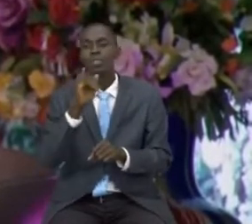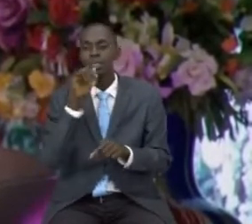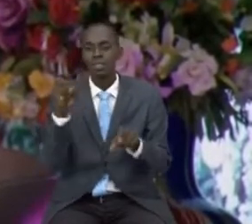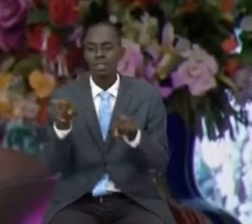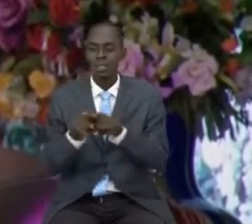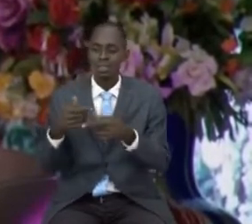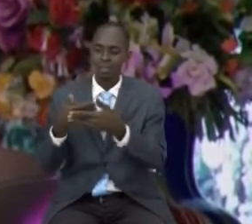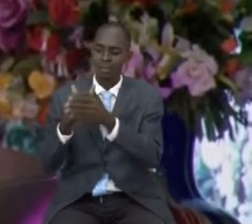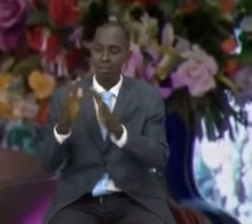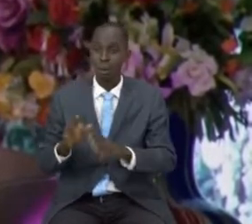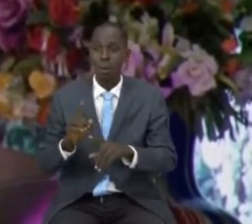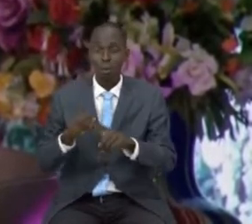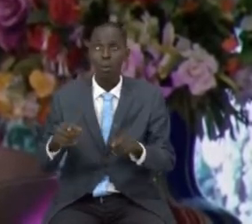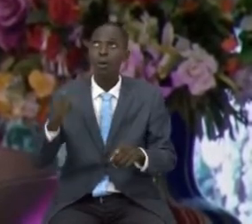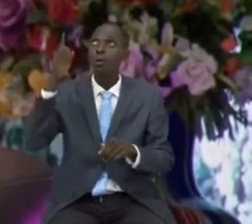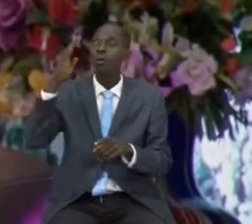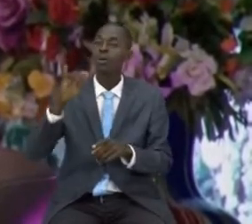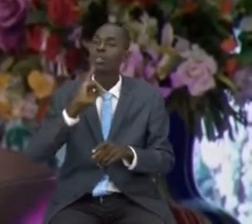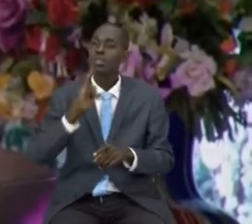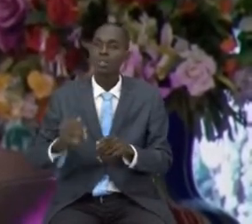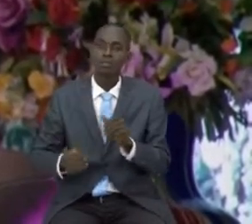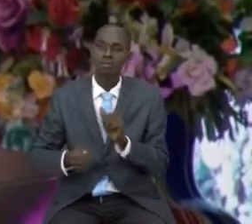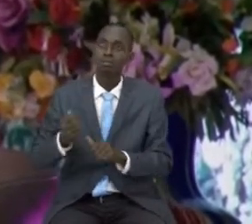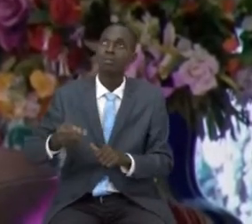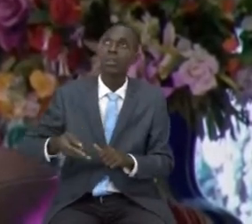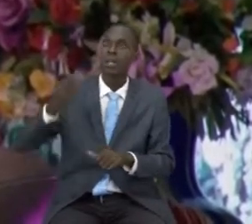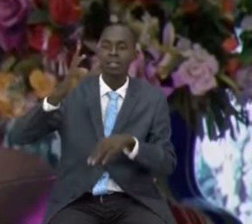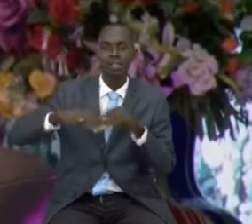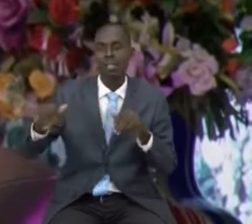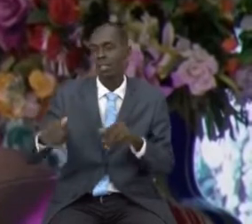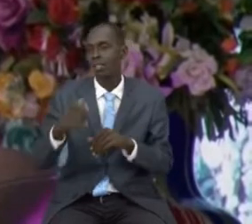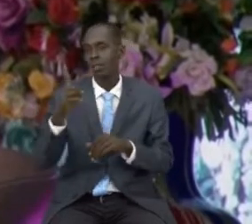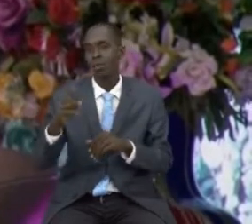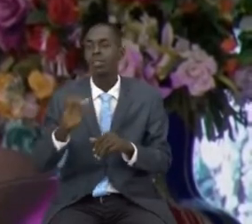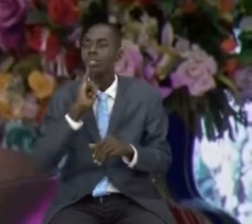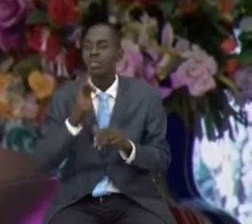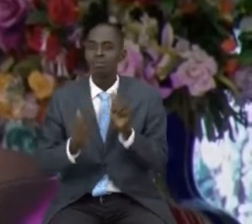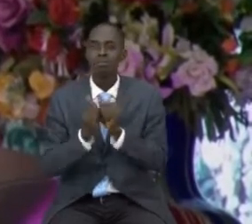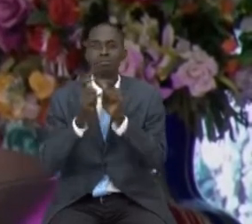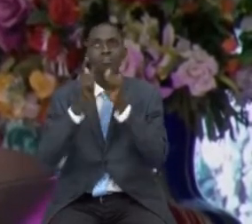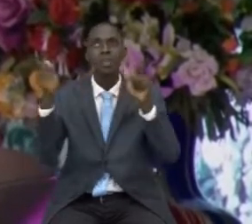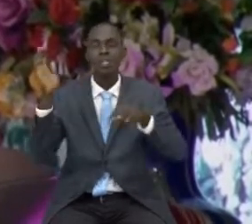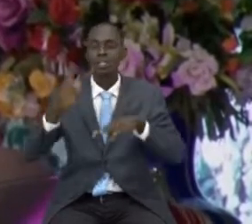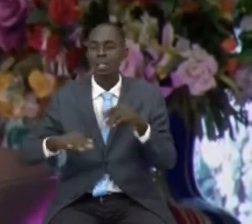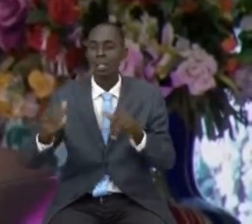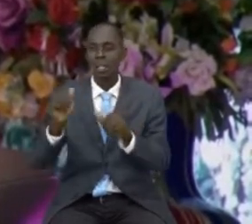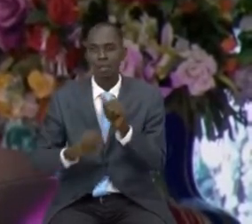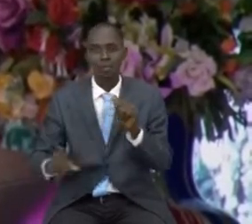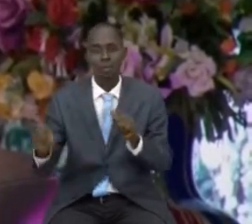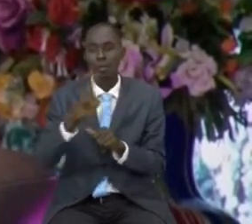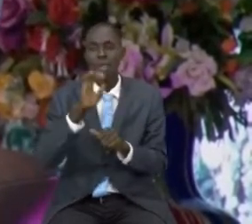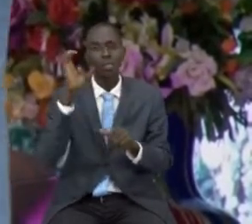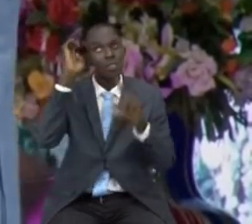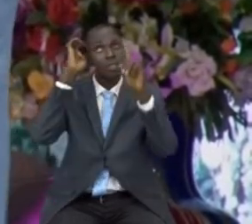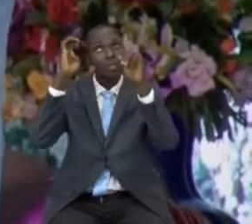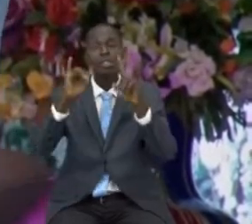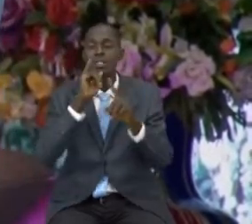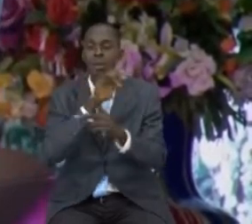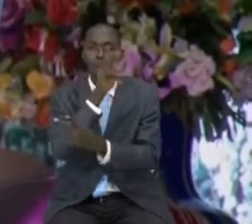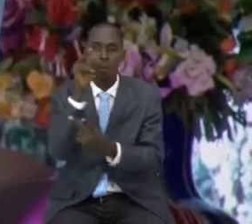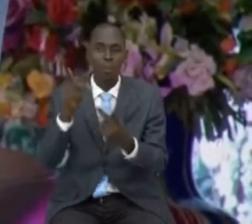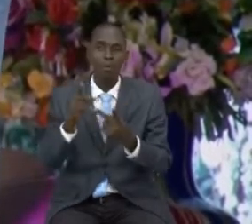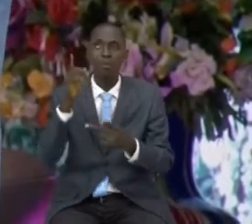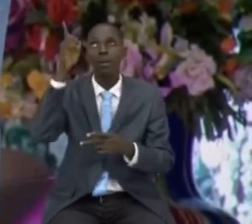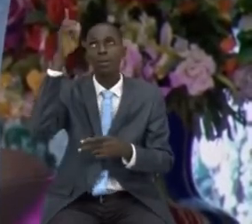is higher than everyone. Is greater than everyone. He is a perfect God. And it says, the